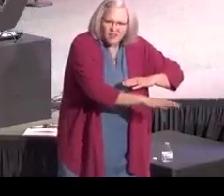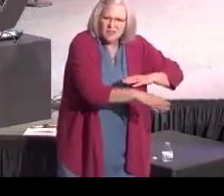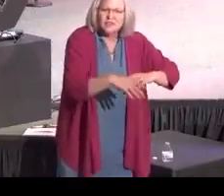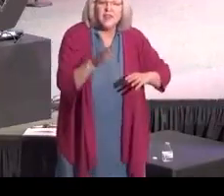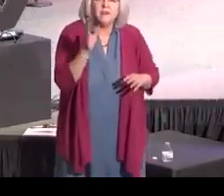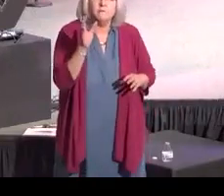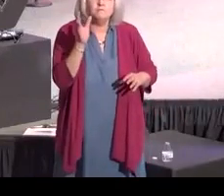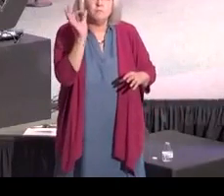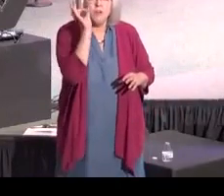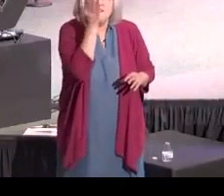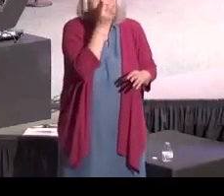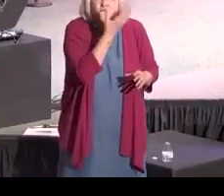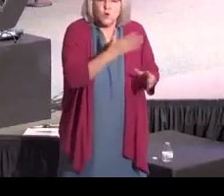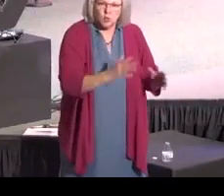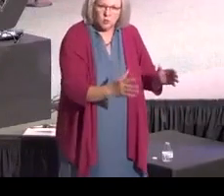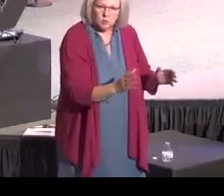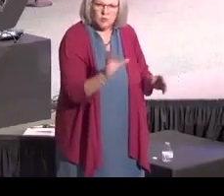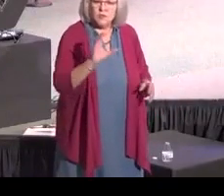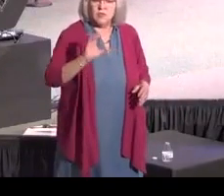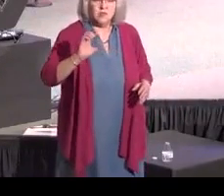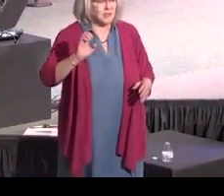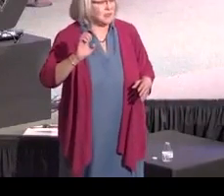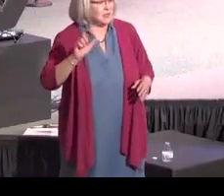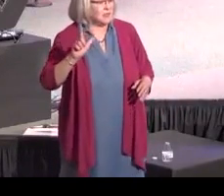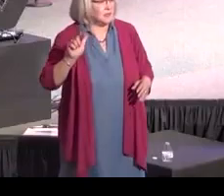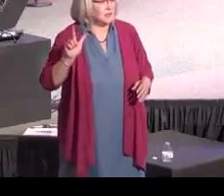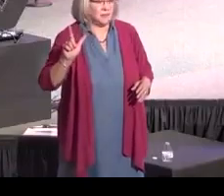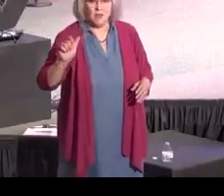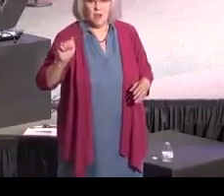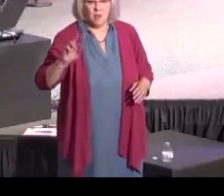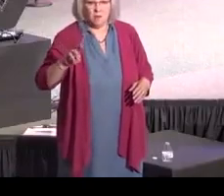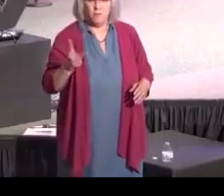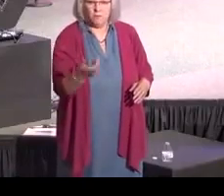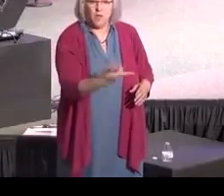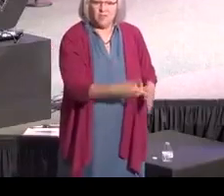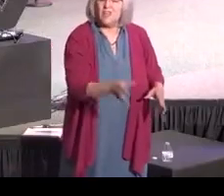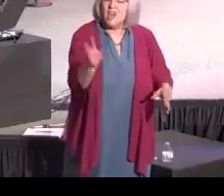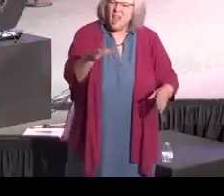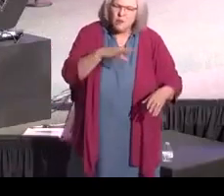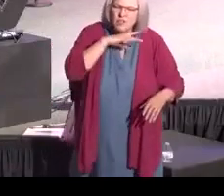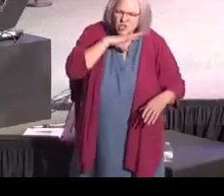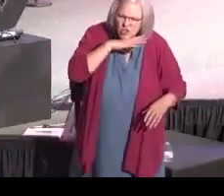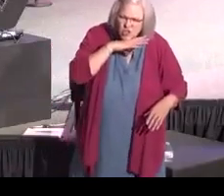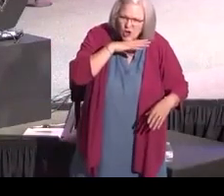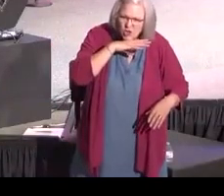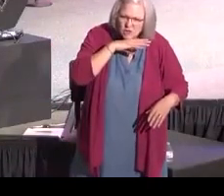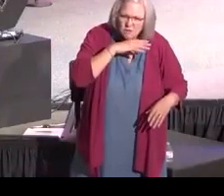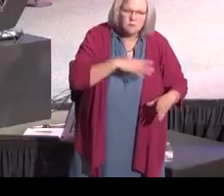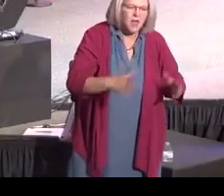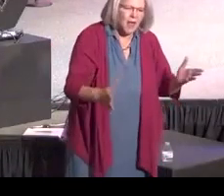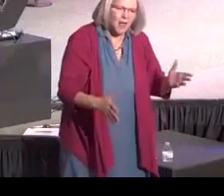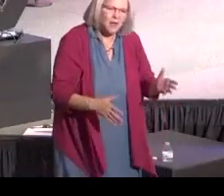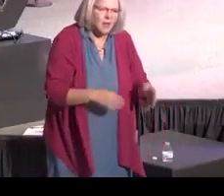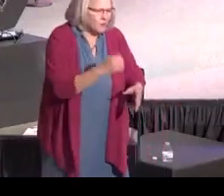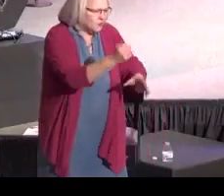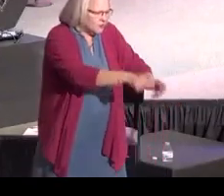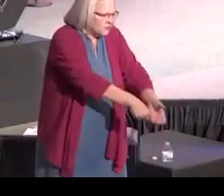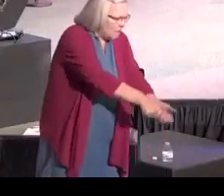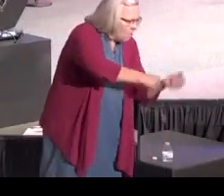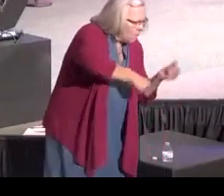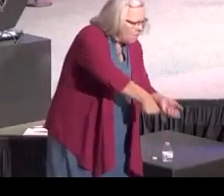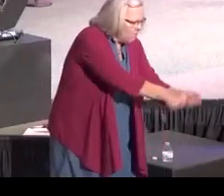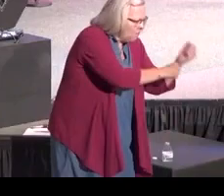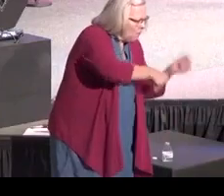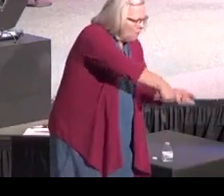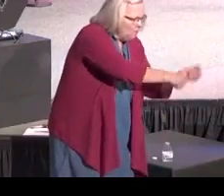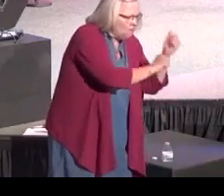grandmother's house. It was a real small crawl space, but there was light in there. There was like a window on the side.